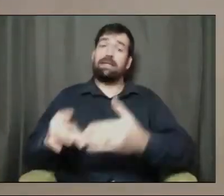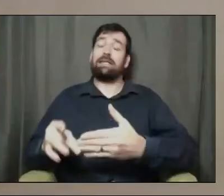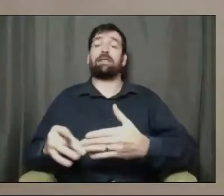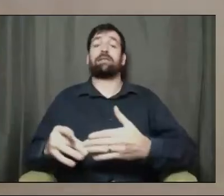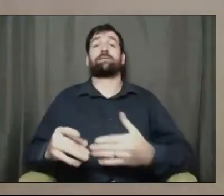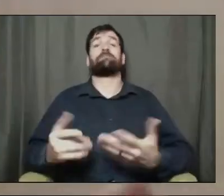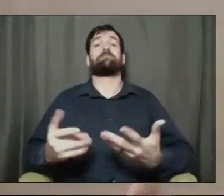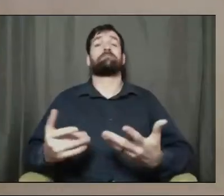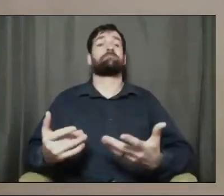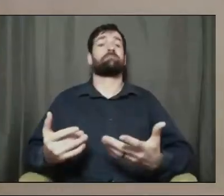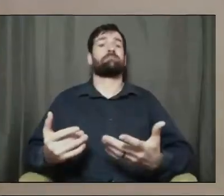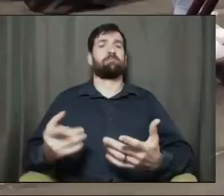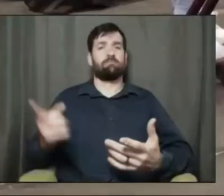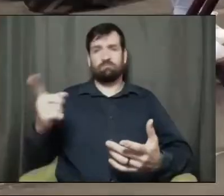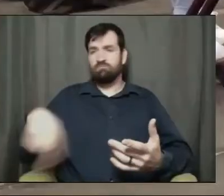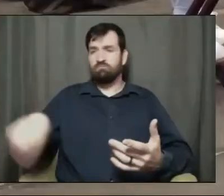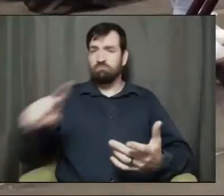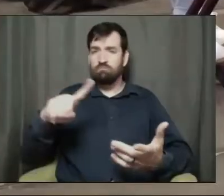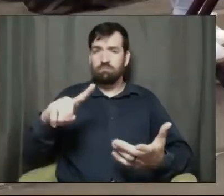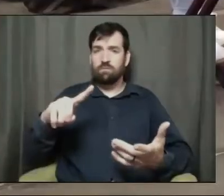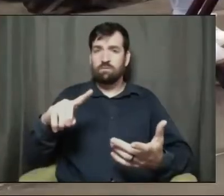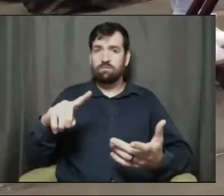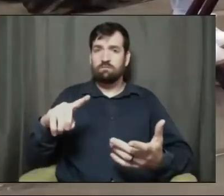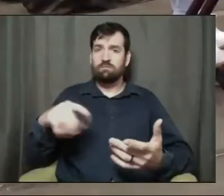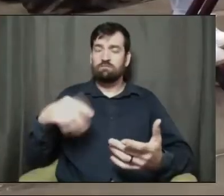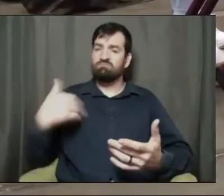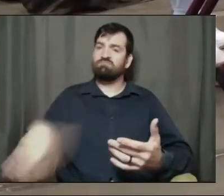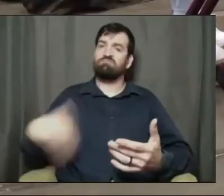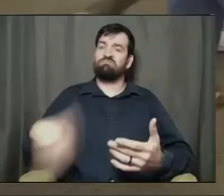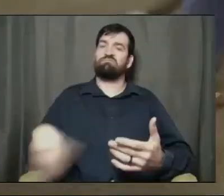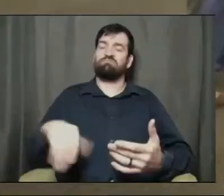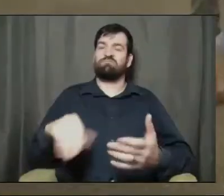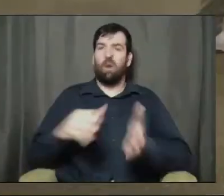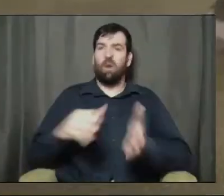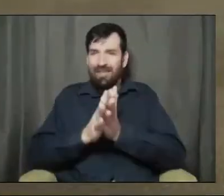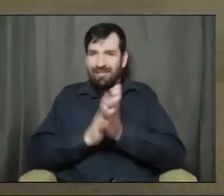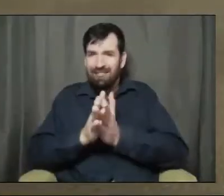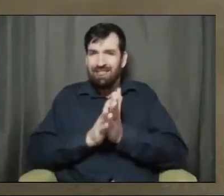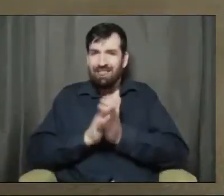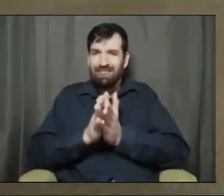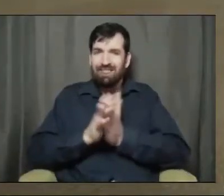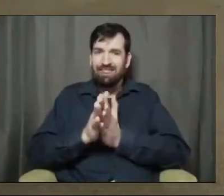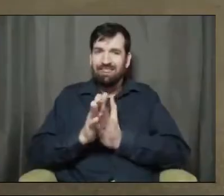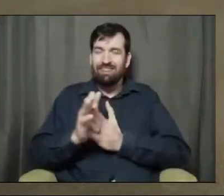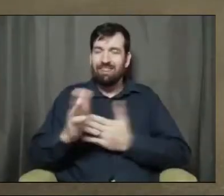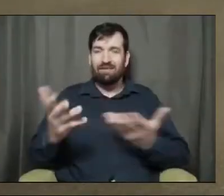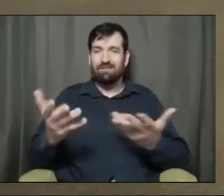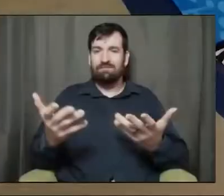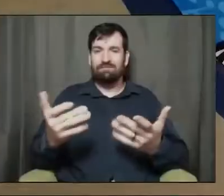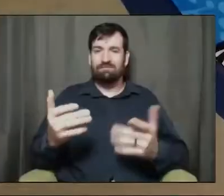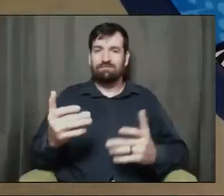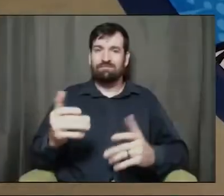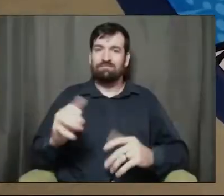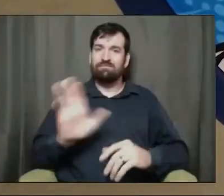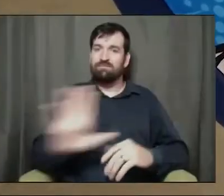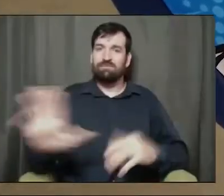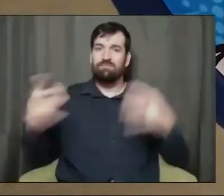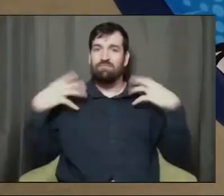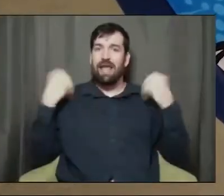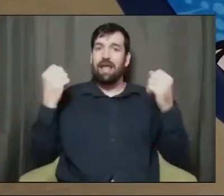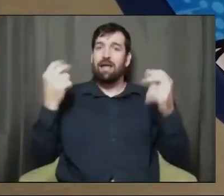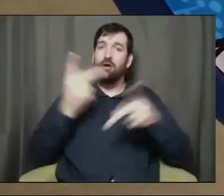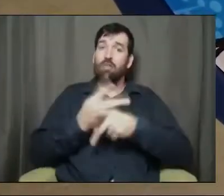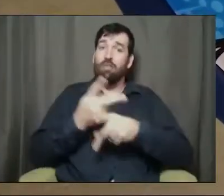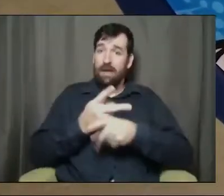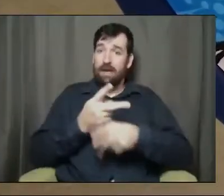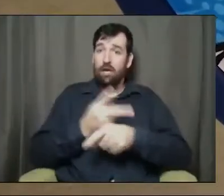you guys have such a will and a heart forward. Your healthcare workers are our